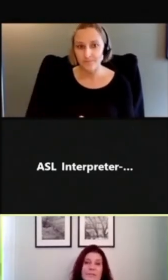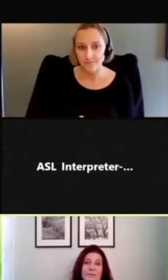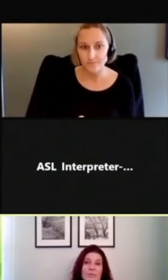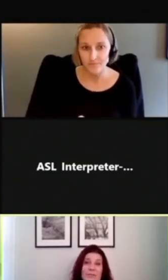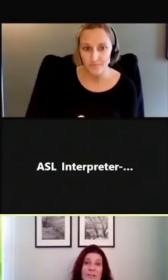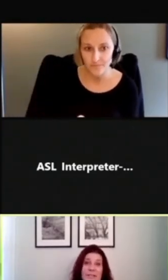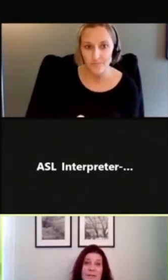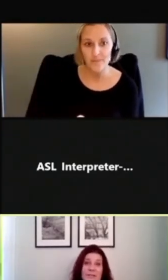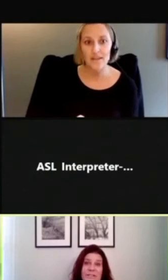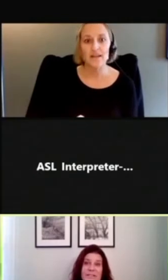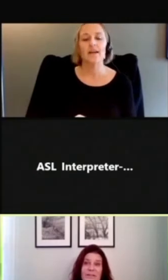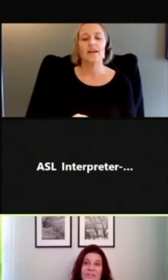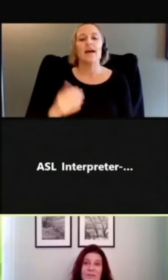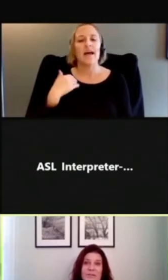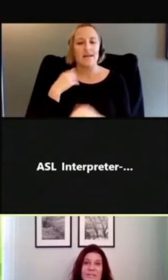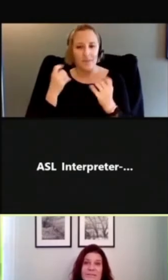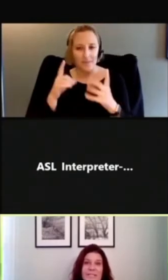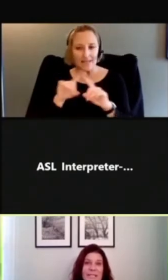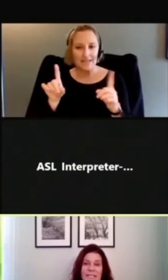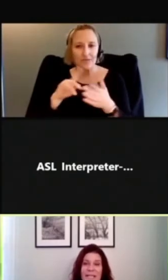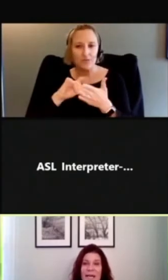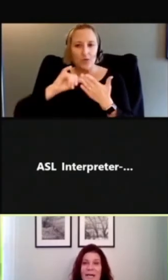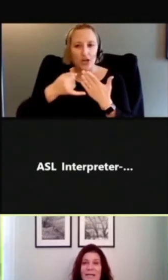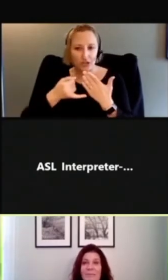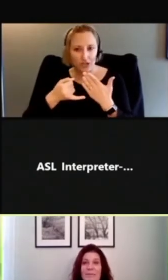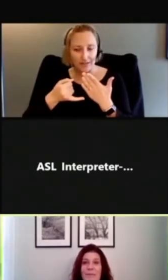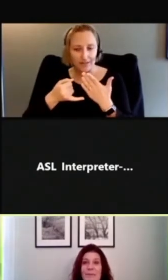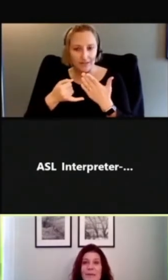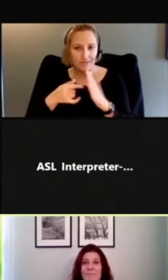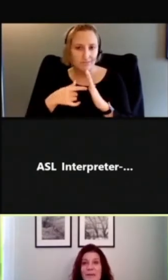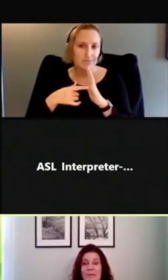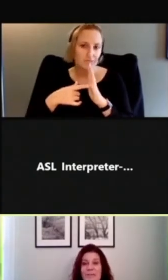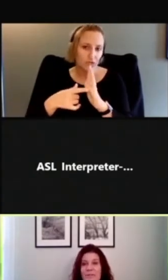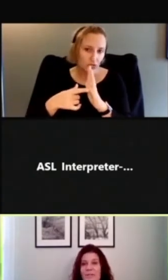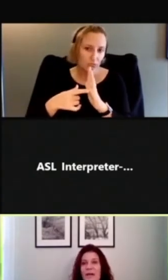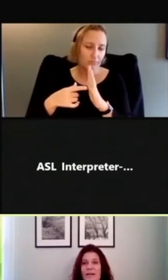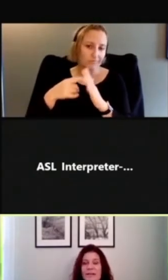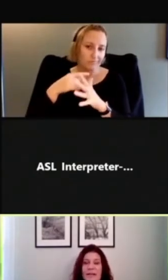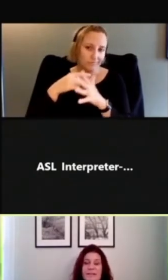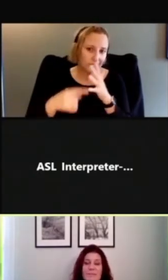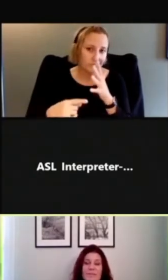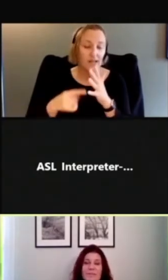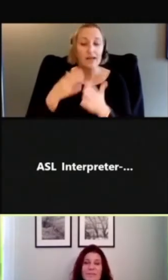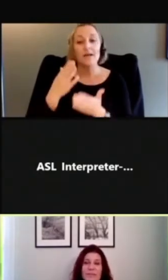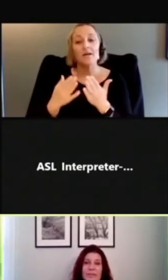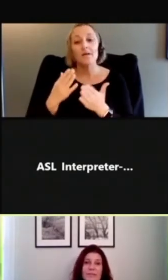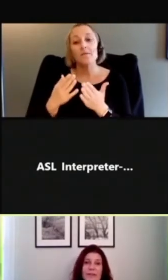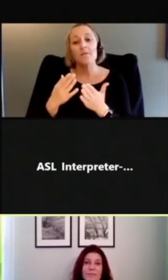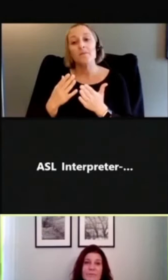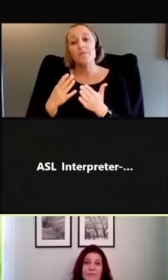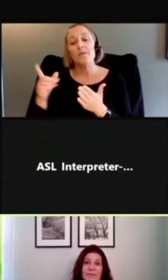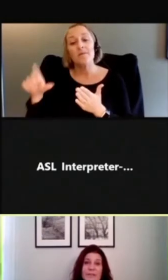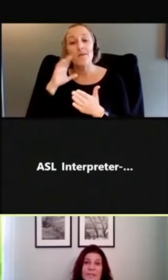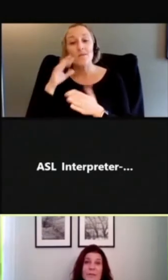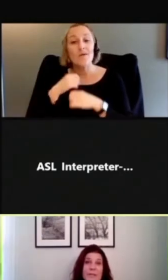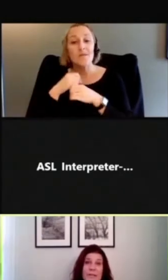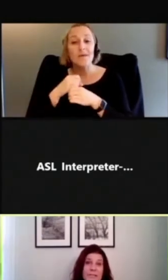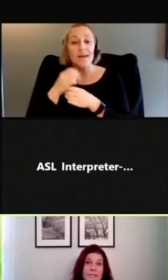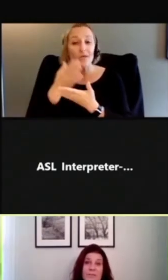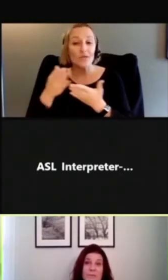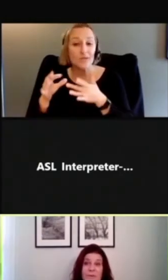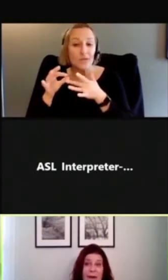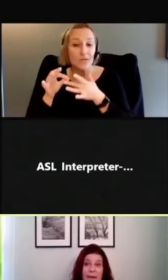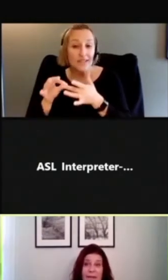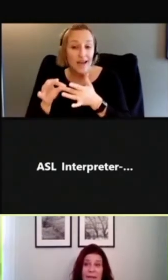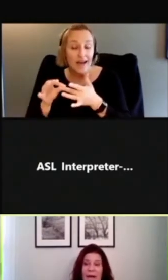lot of those different projects that are listed that our students have done. Maybe they make a resource guide, as I mentioned earlier, of the health resources in the